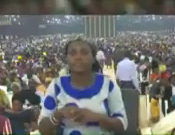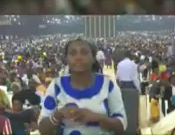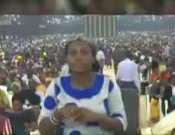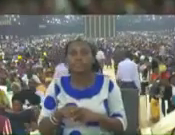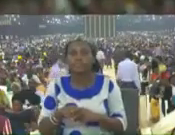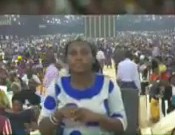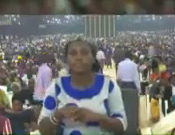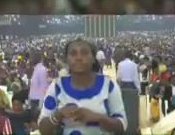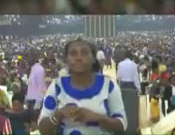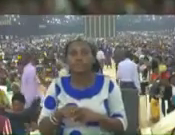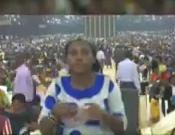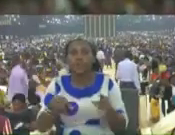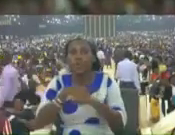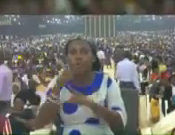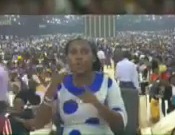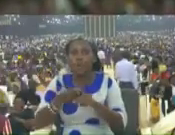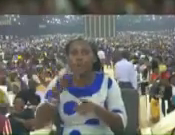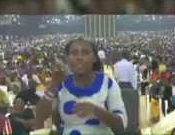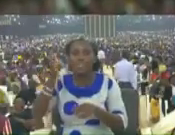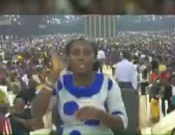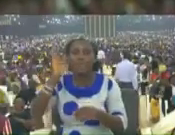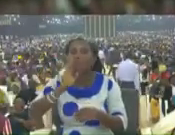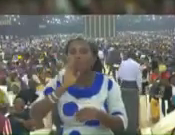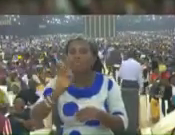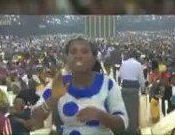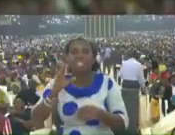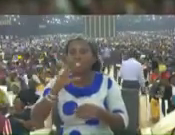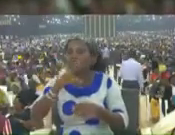when there had been no room for maneuvering.